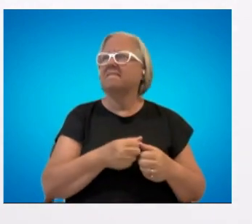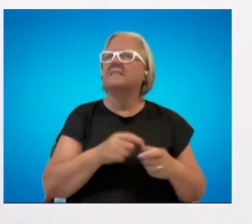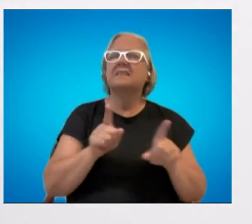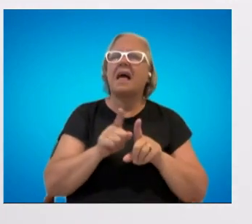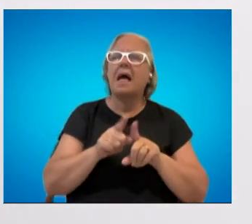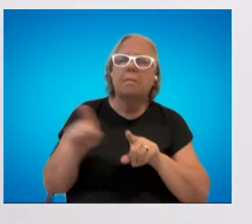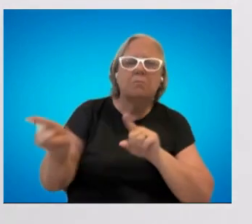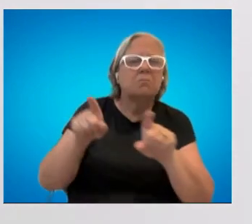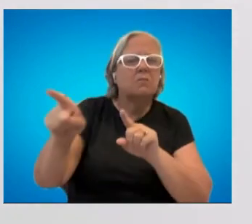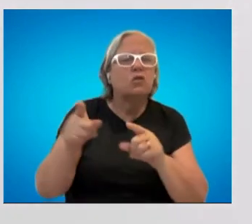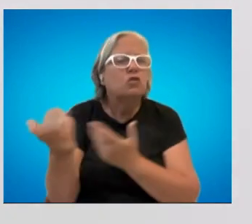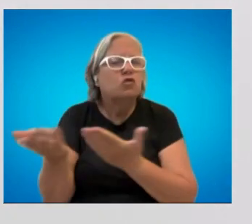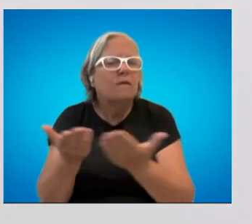day.